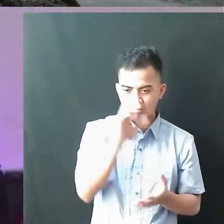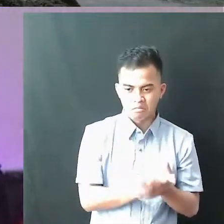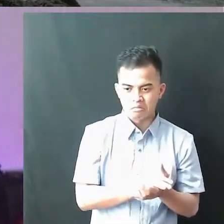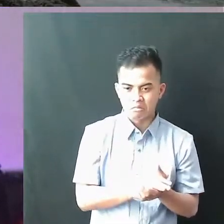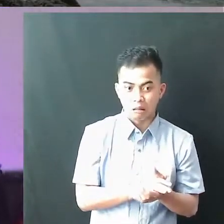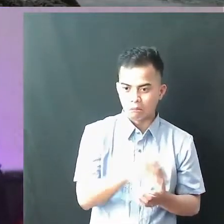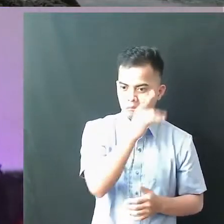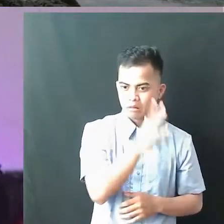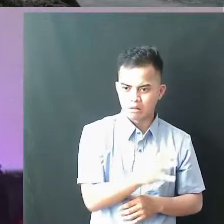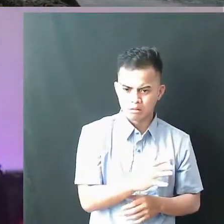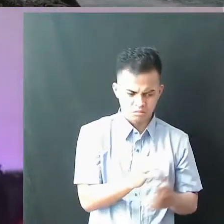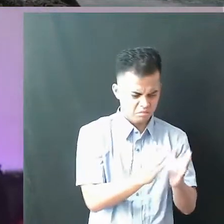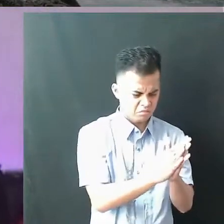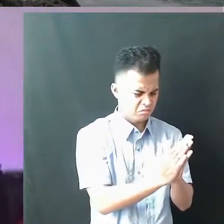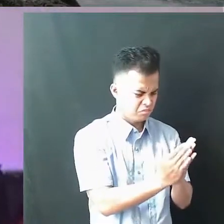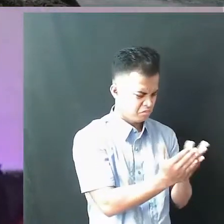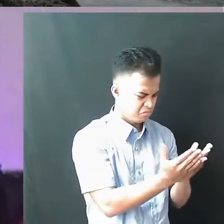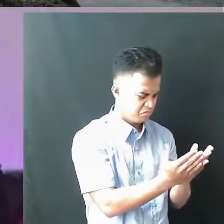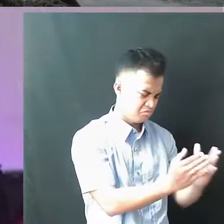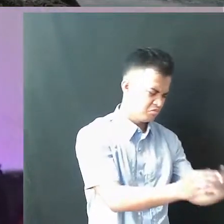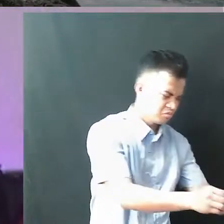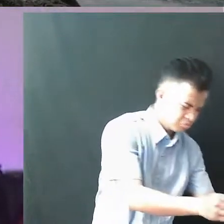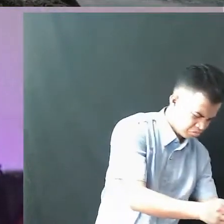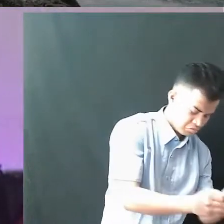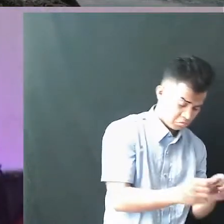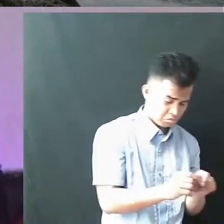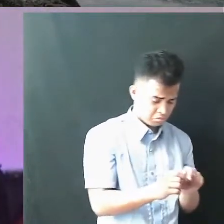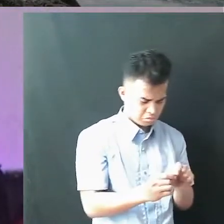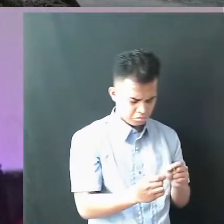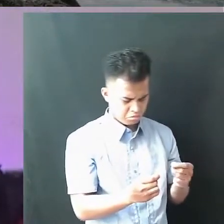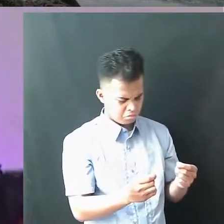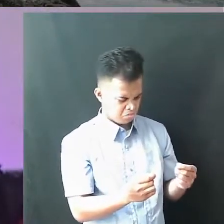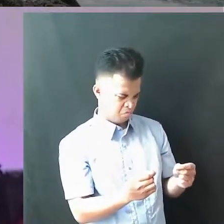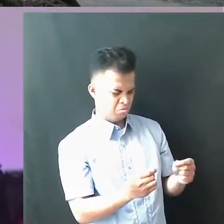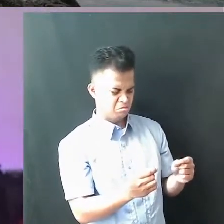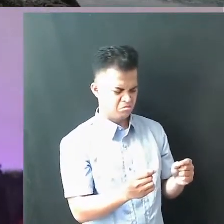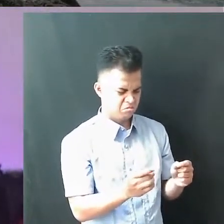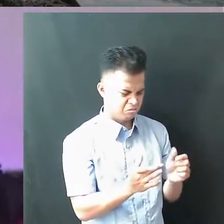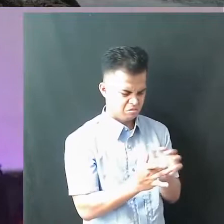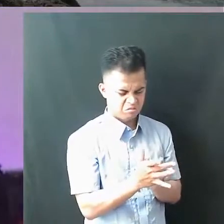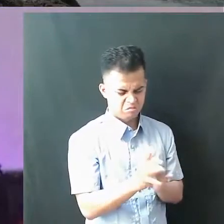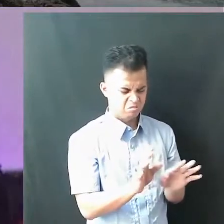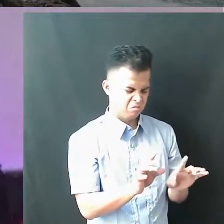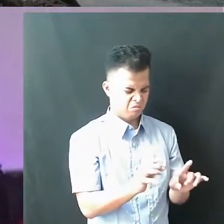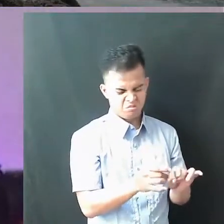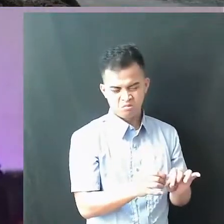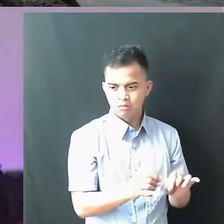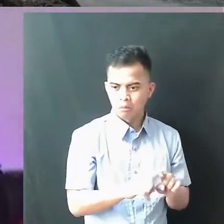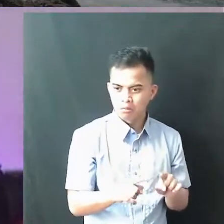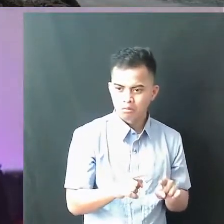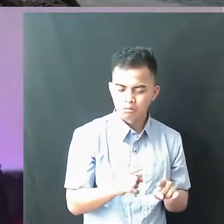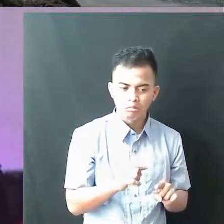and it was human philosophy, and it spoke a little bit about Jesus, but nothing about his salvation, all